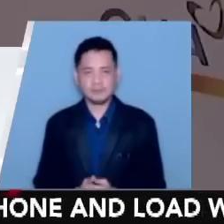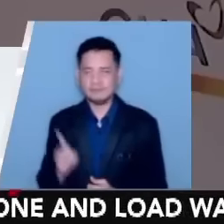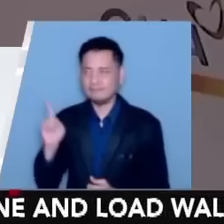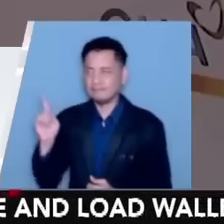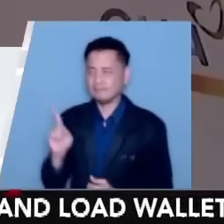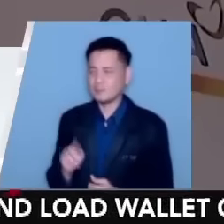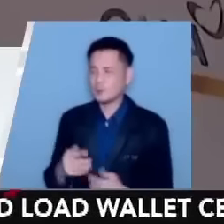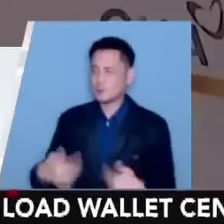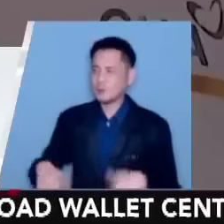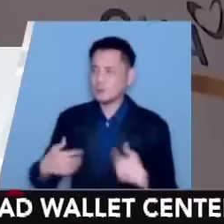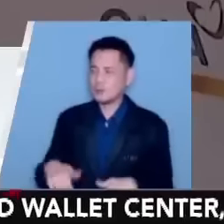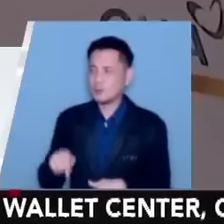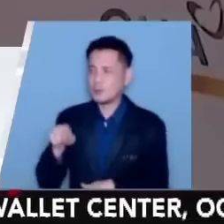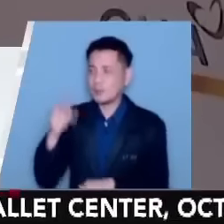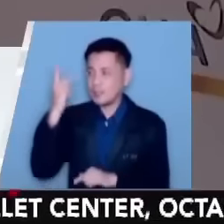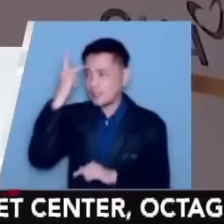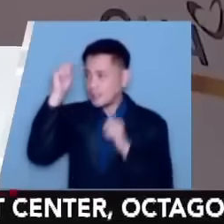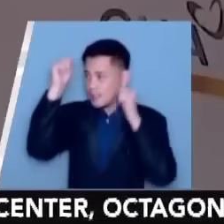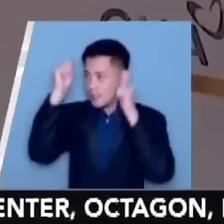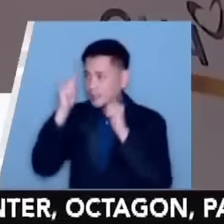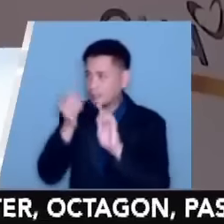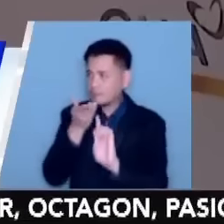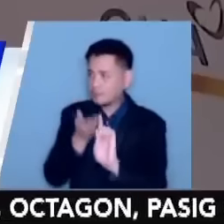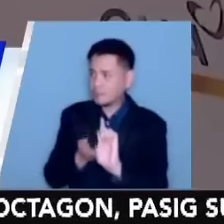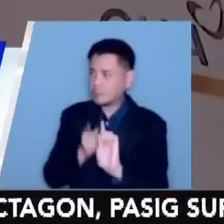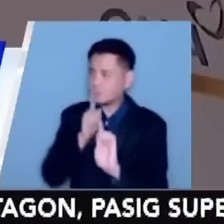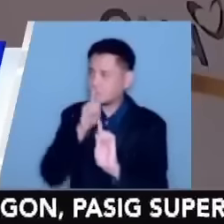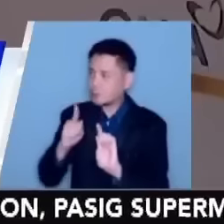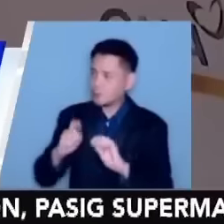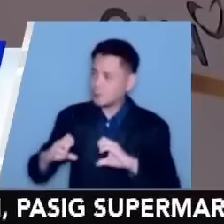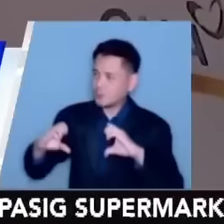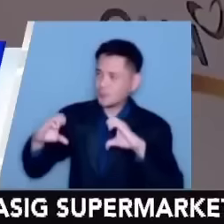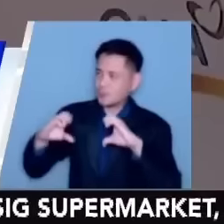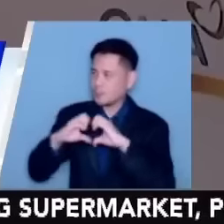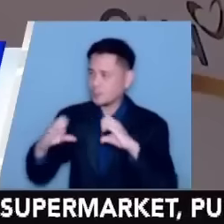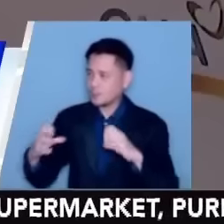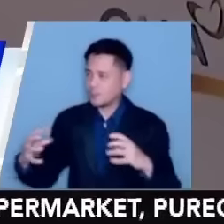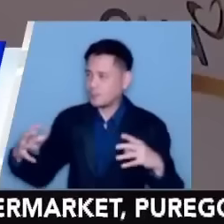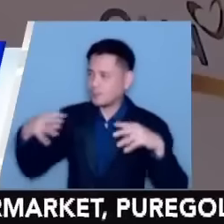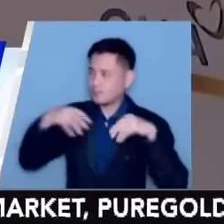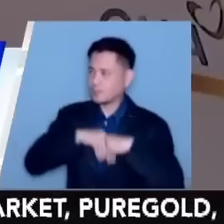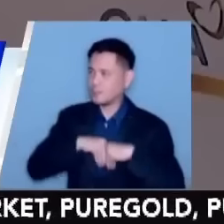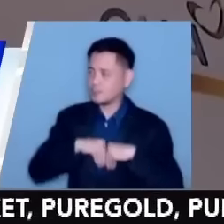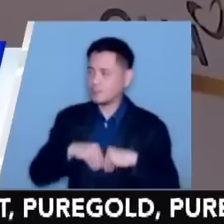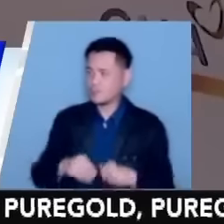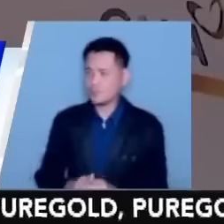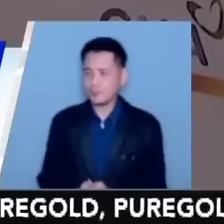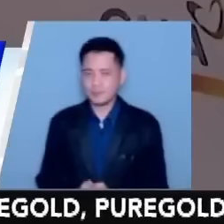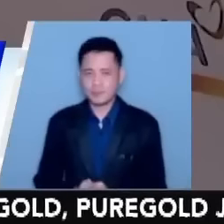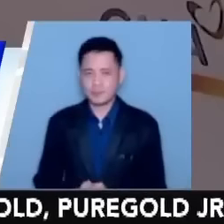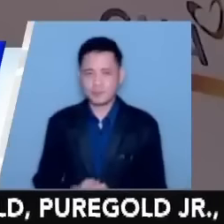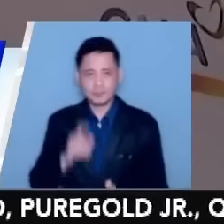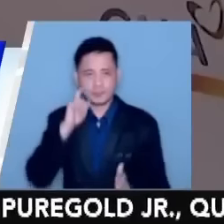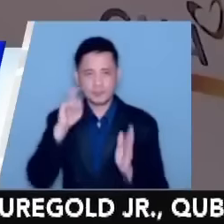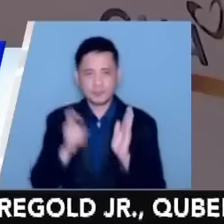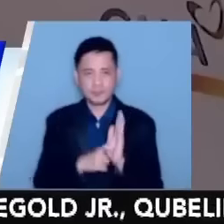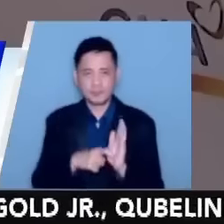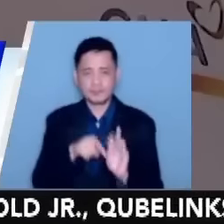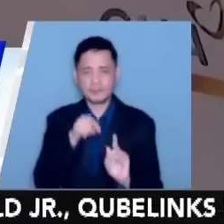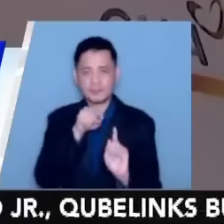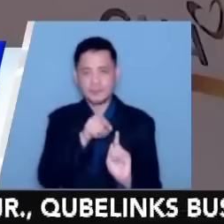true kapuso sa maikling panahon. Nandun, nakikita naman the depth